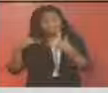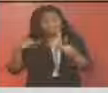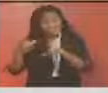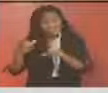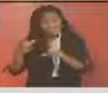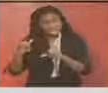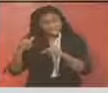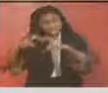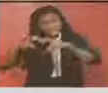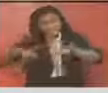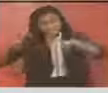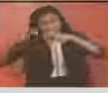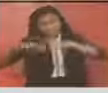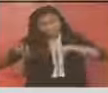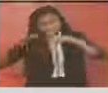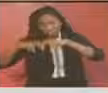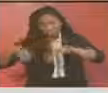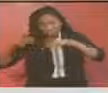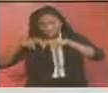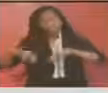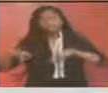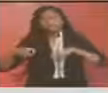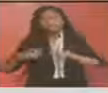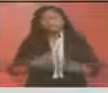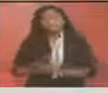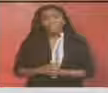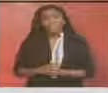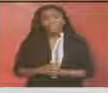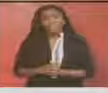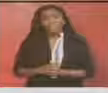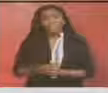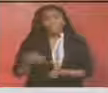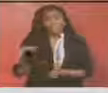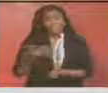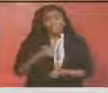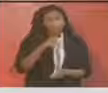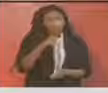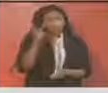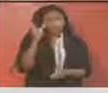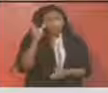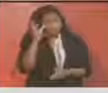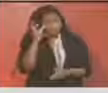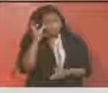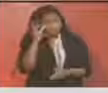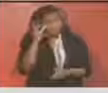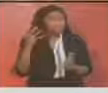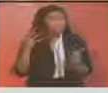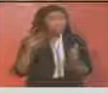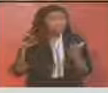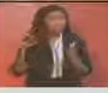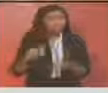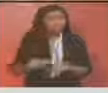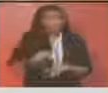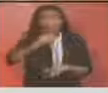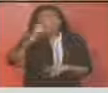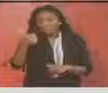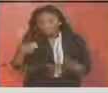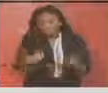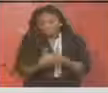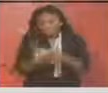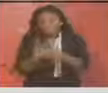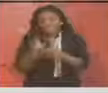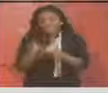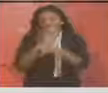in the variants of concern that I mentioned. Now, you may have heard recently about one of them identified in the UK in travelers